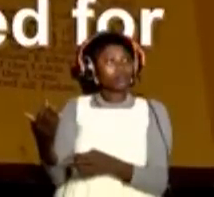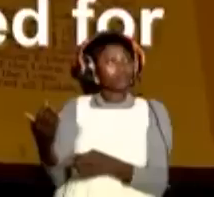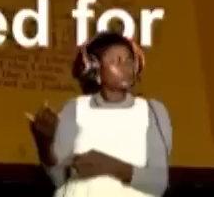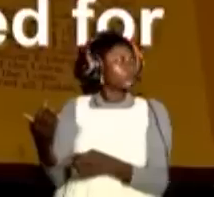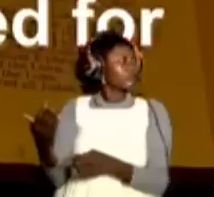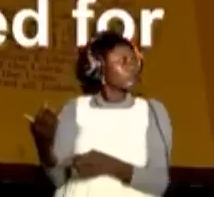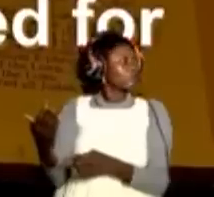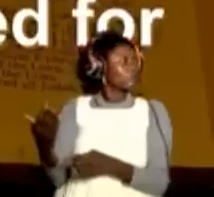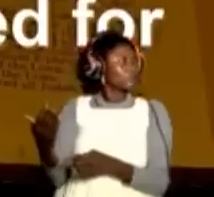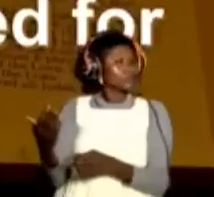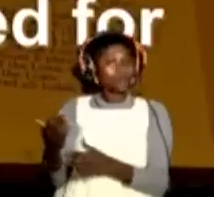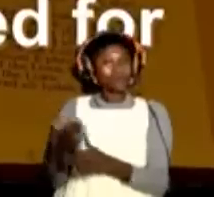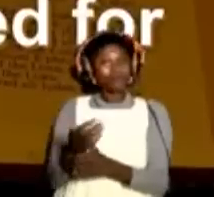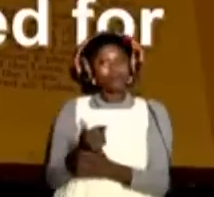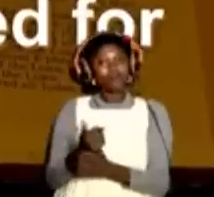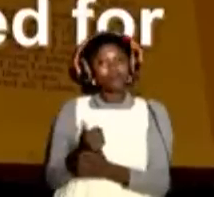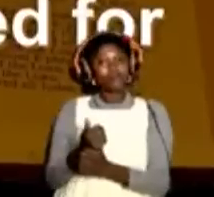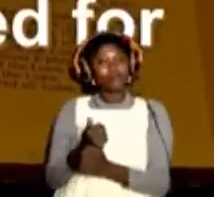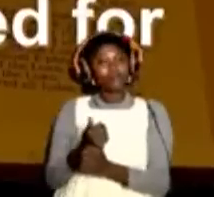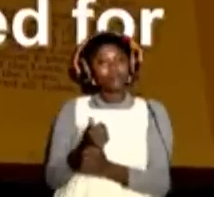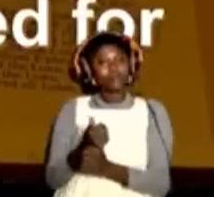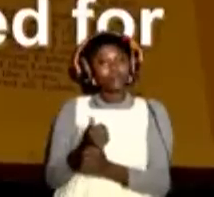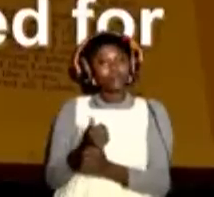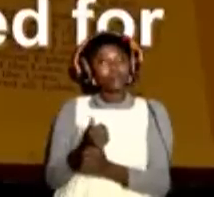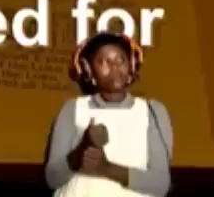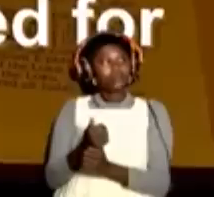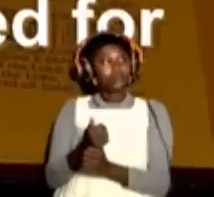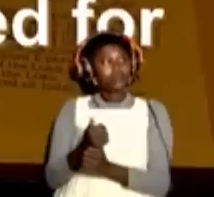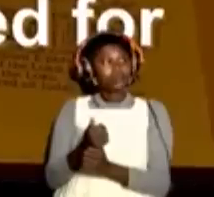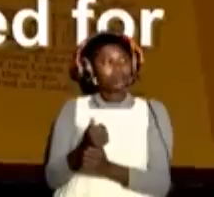Maybe it's a modern good news.